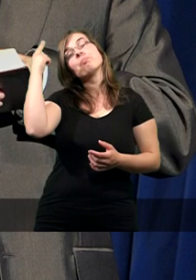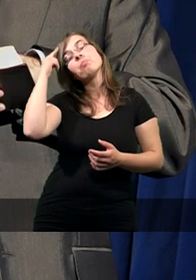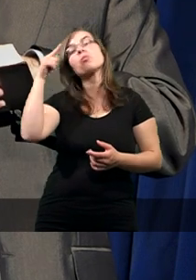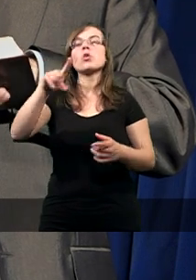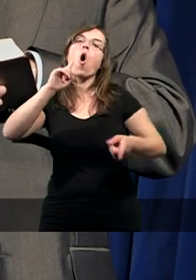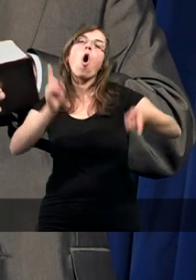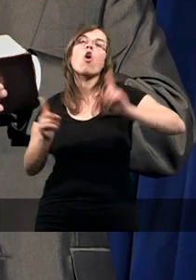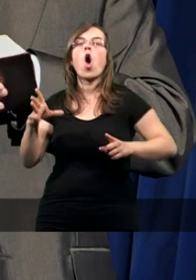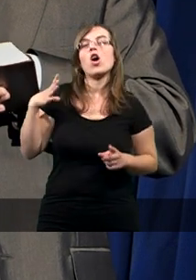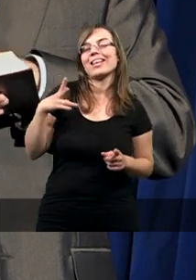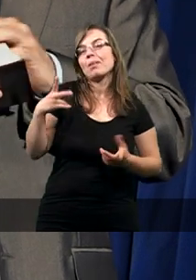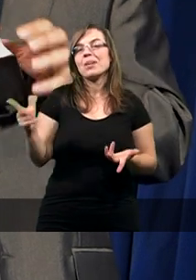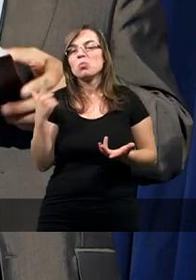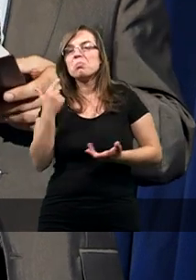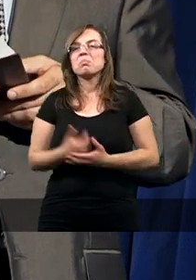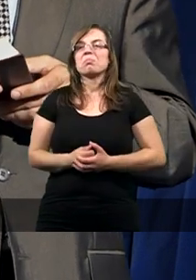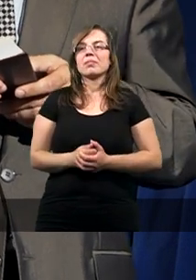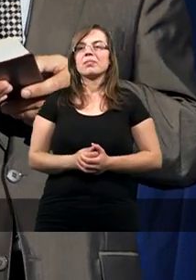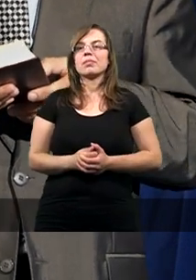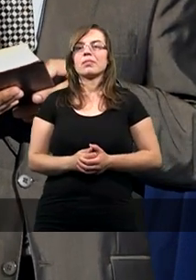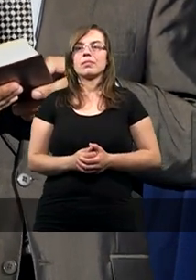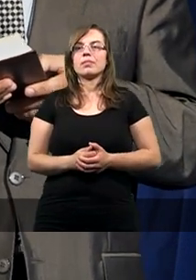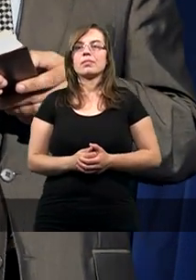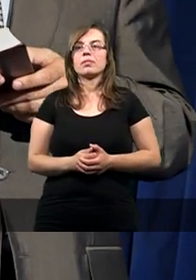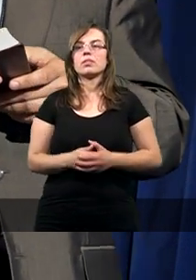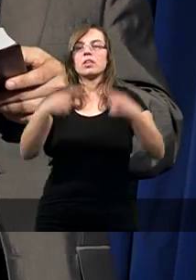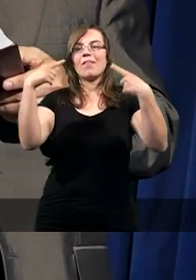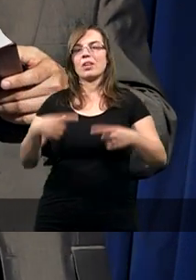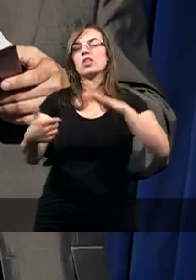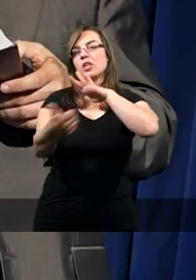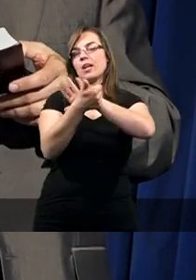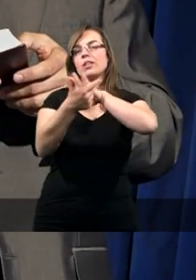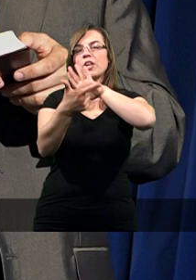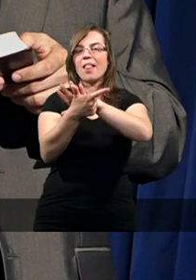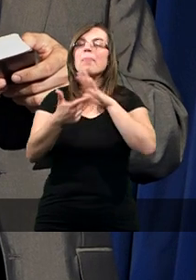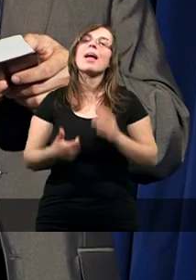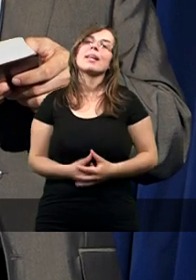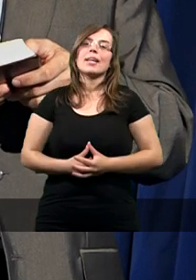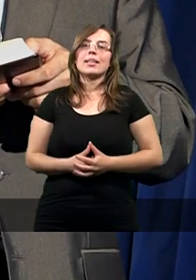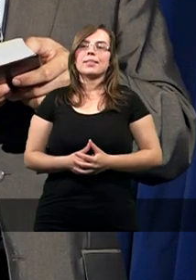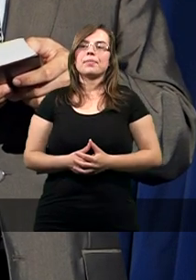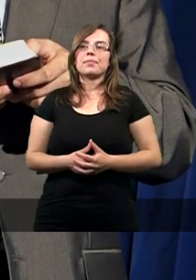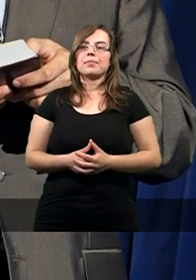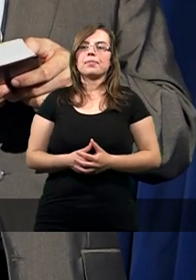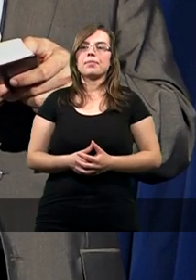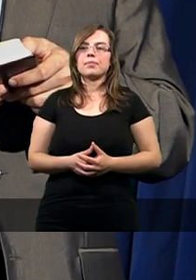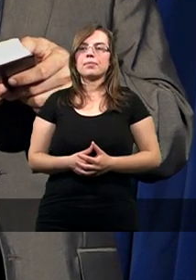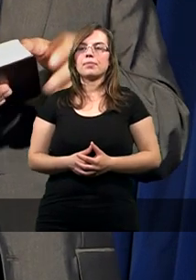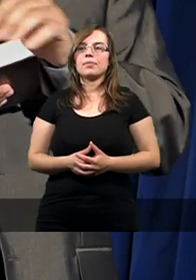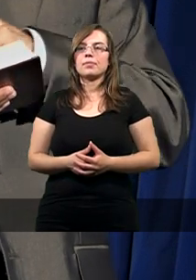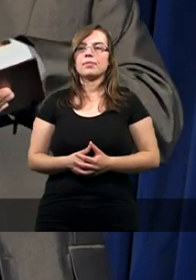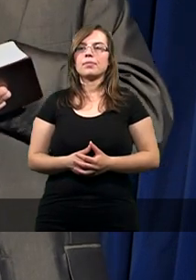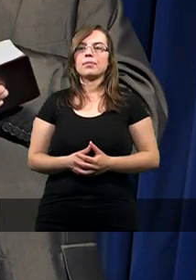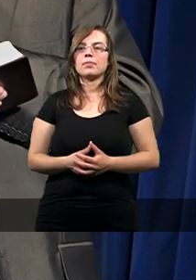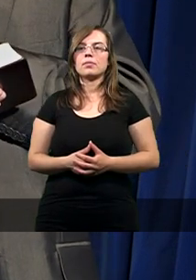to ogrodnik. In verses 16 and 17, w wierszu 16 i 17, Jesus saith unto her,